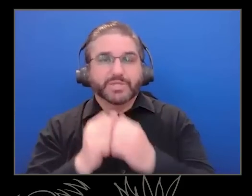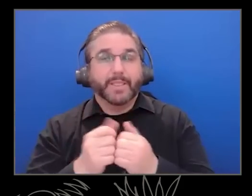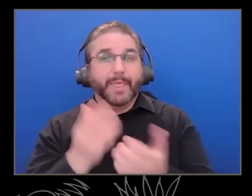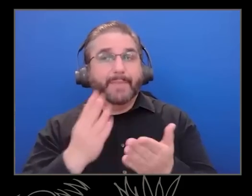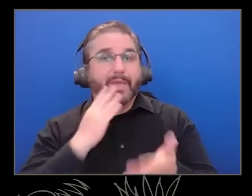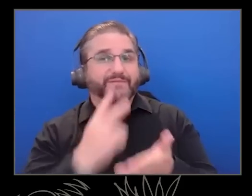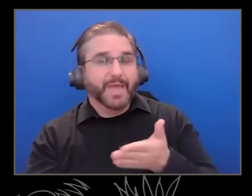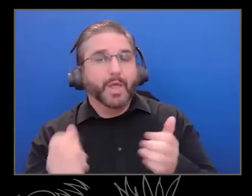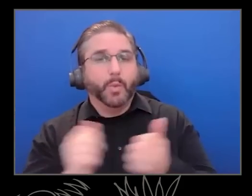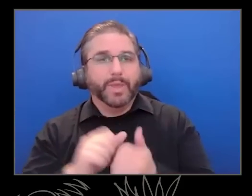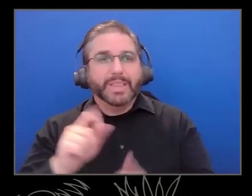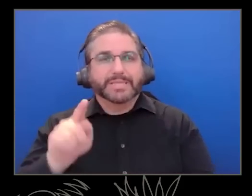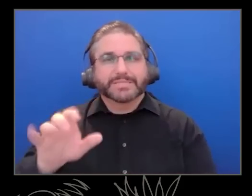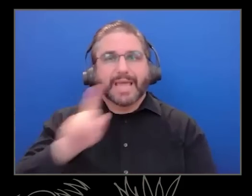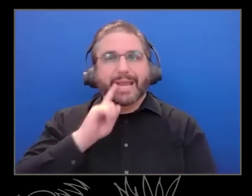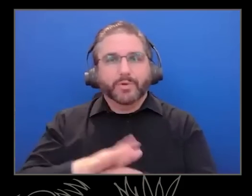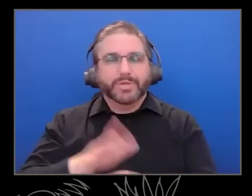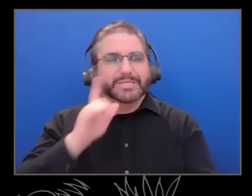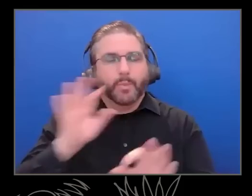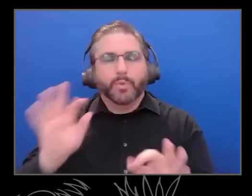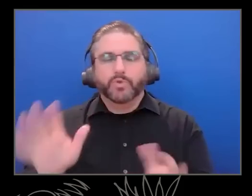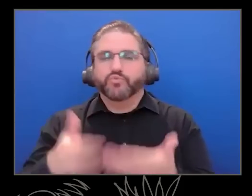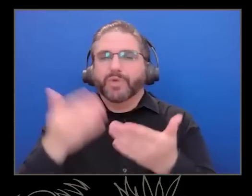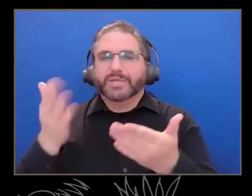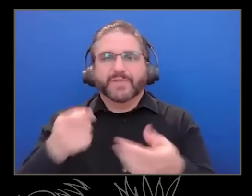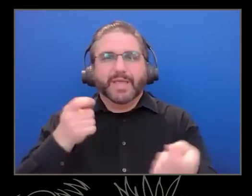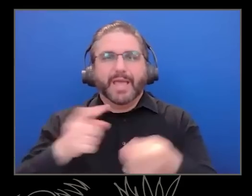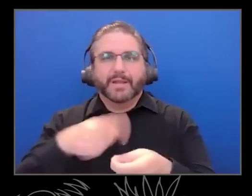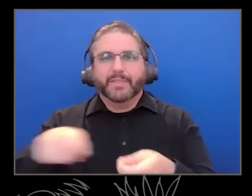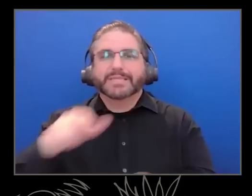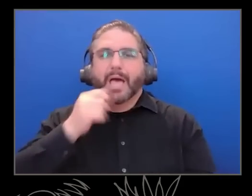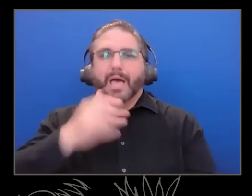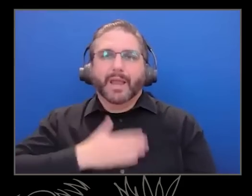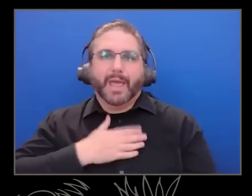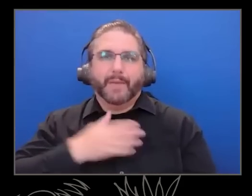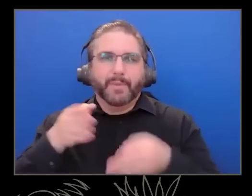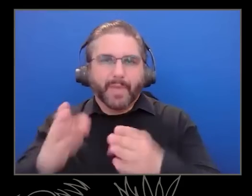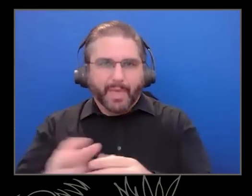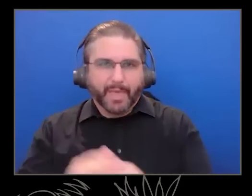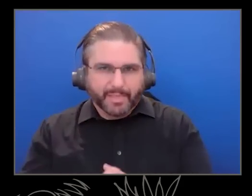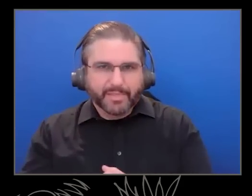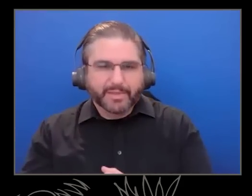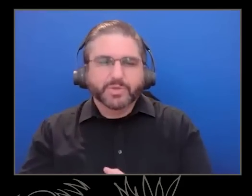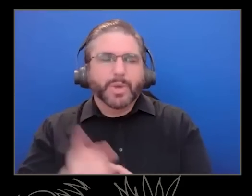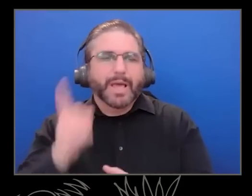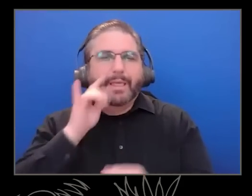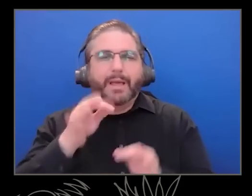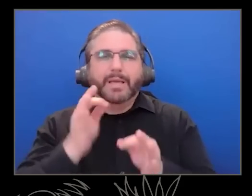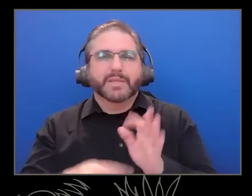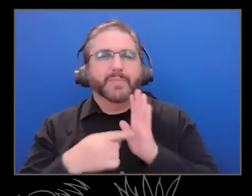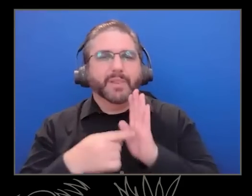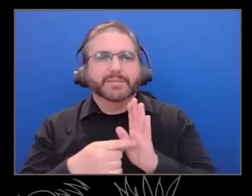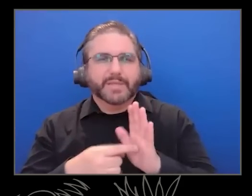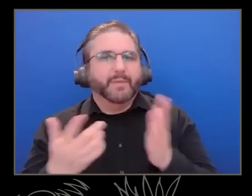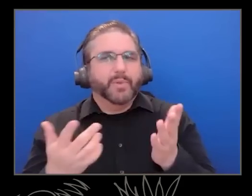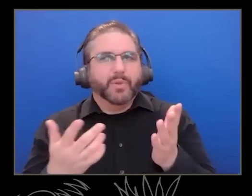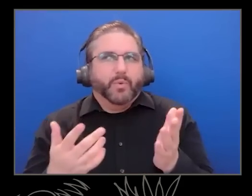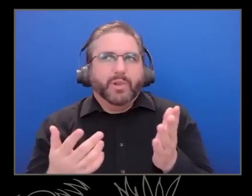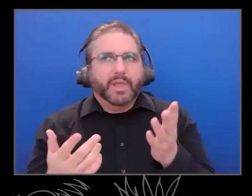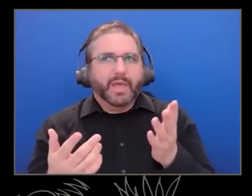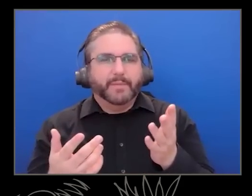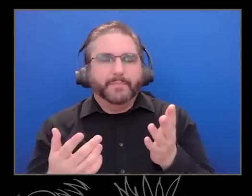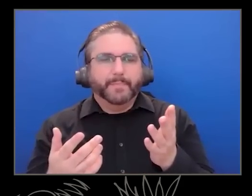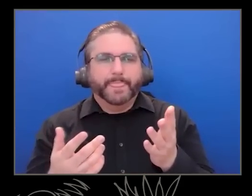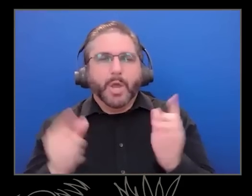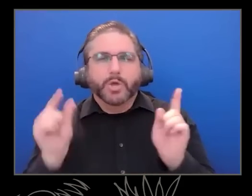static guarantees that will gracefully handle the unhappy path, right? So let's think about like a simple example or a